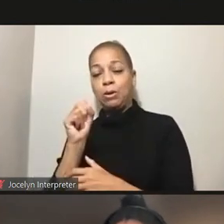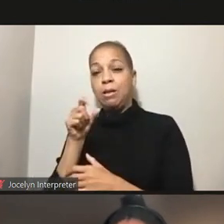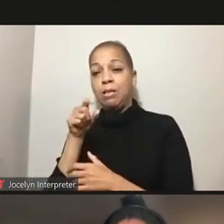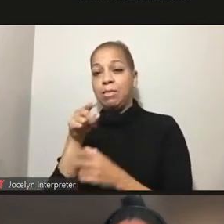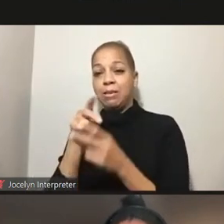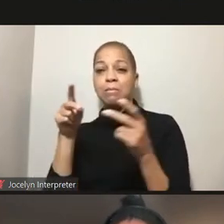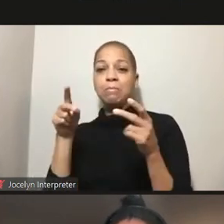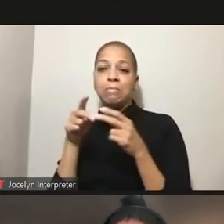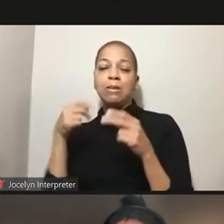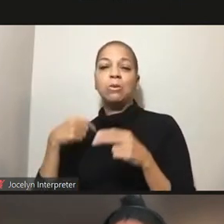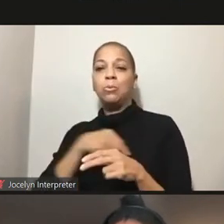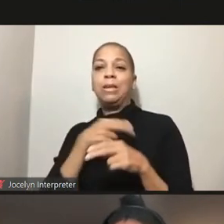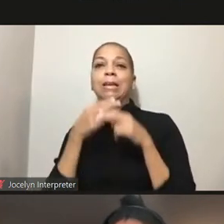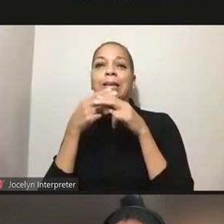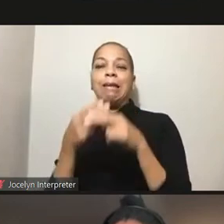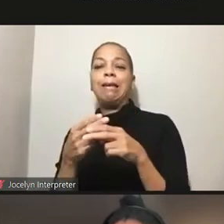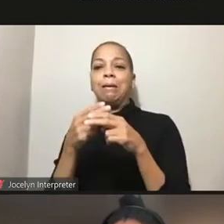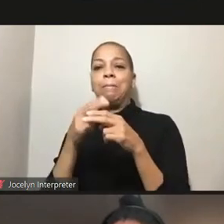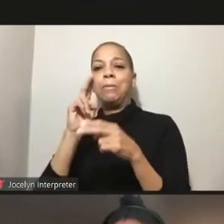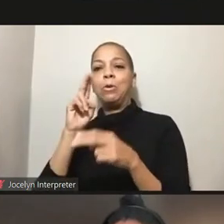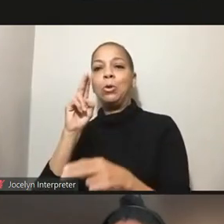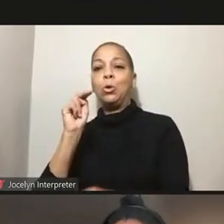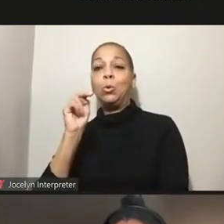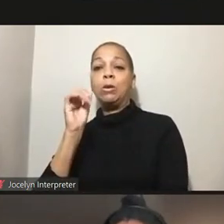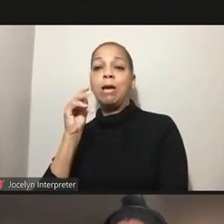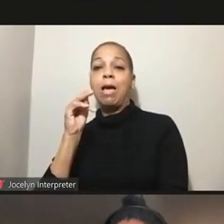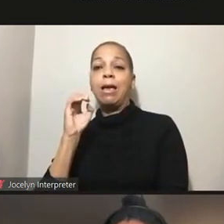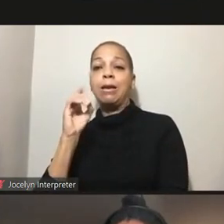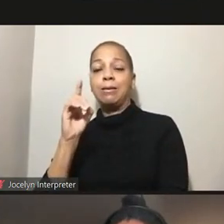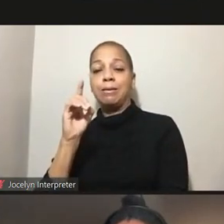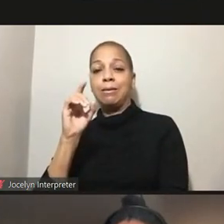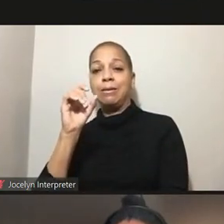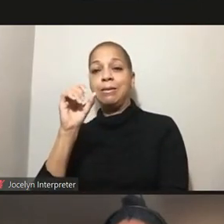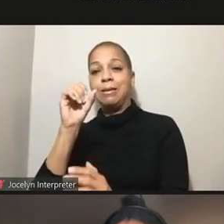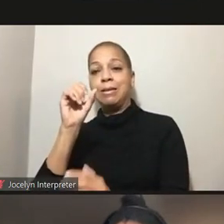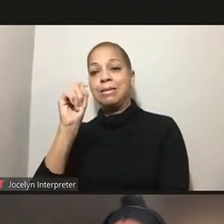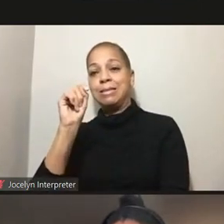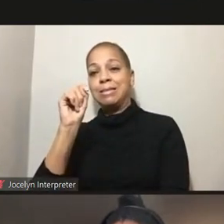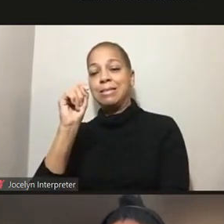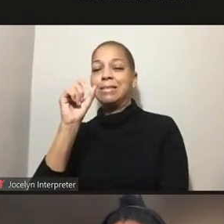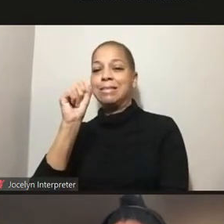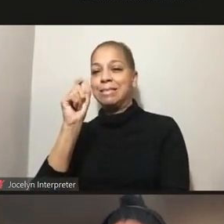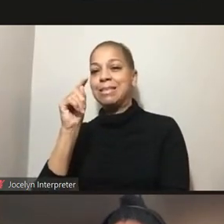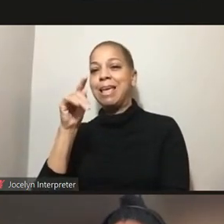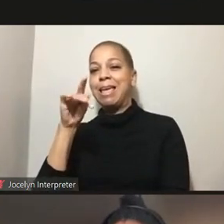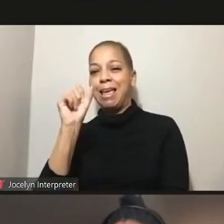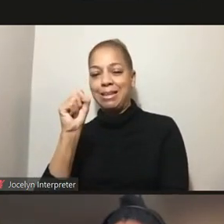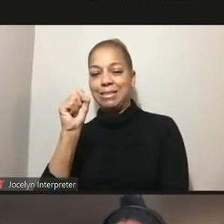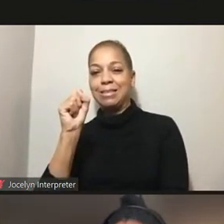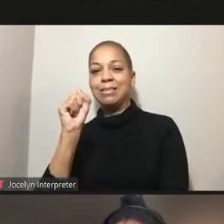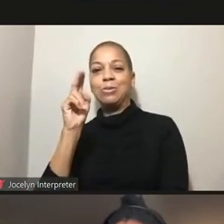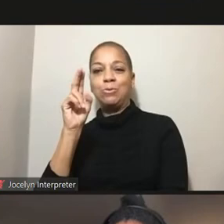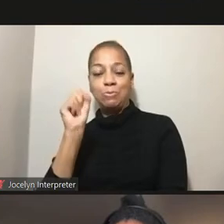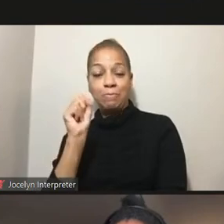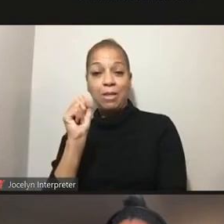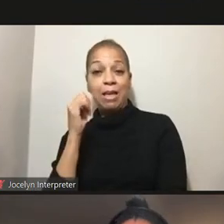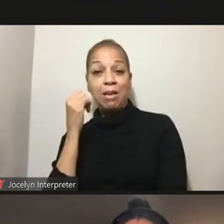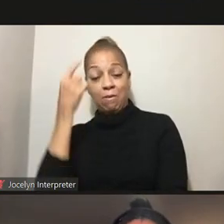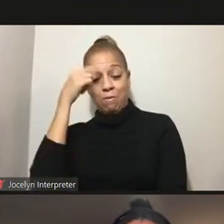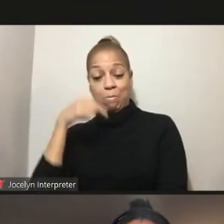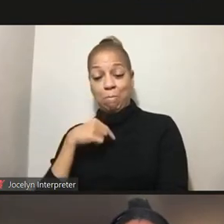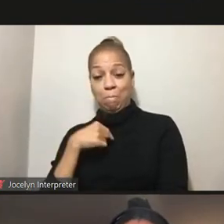we call the United States. So for me, this is the container of the work and the